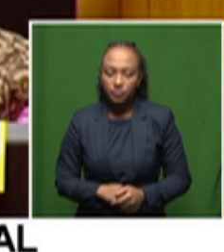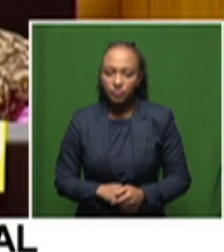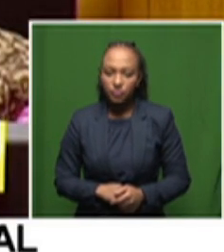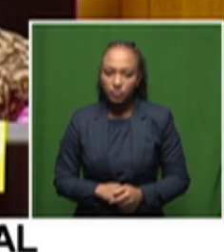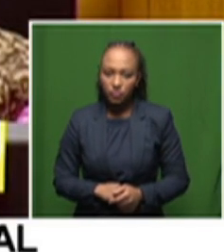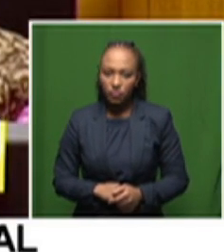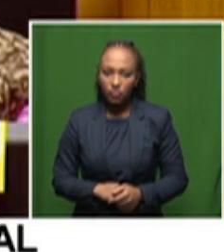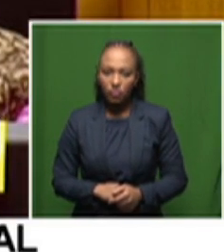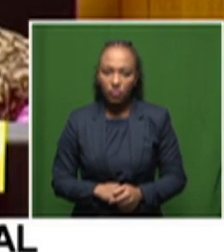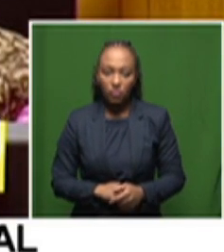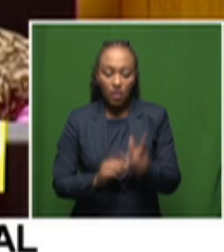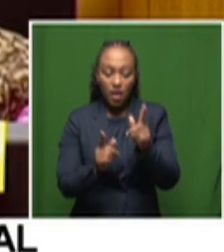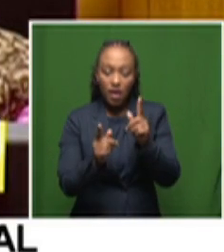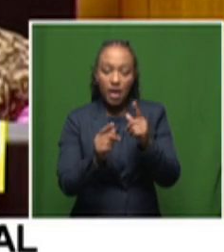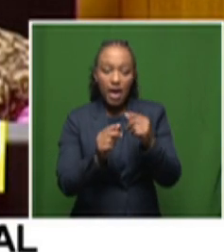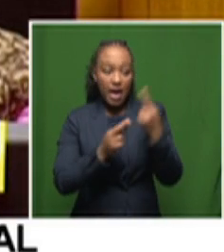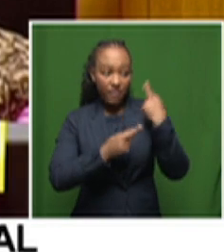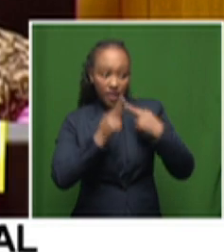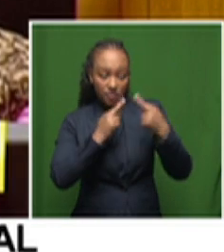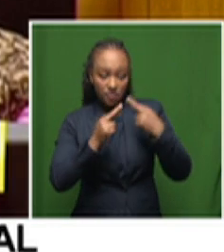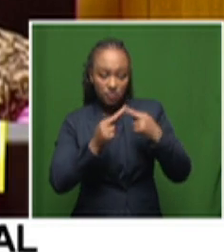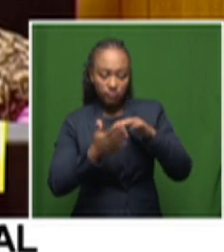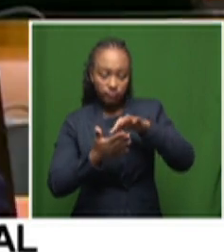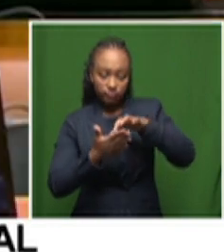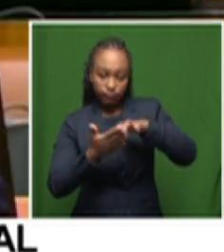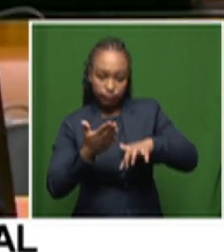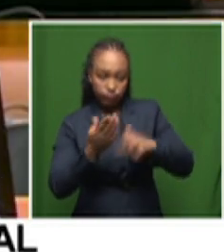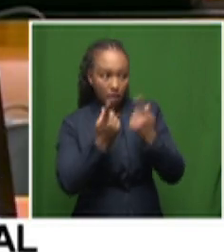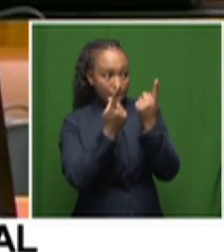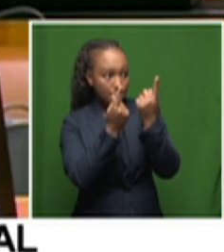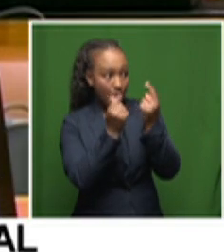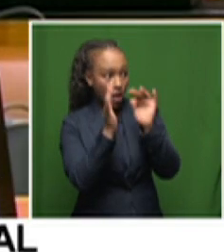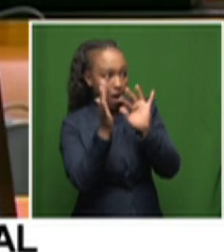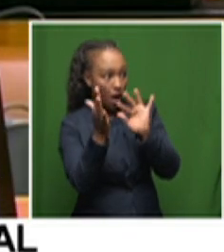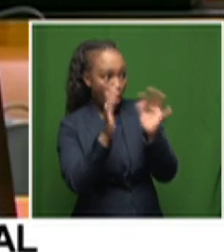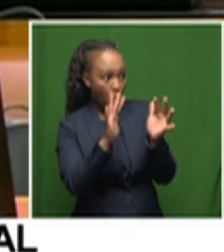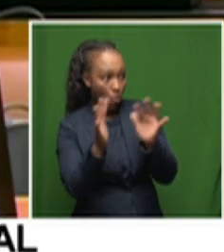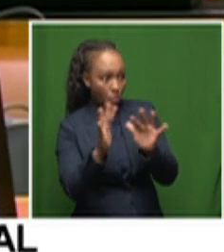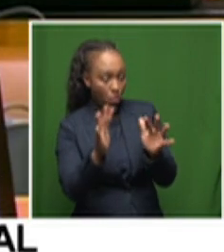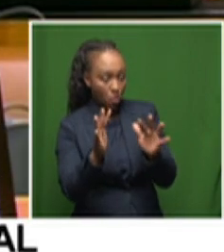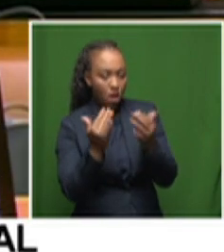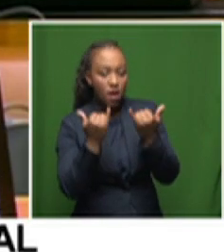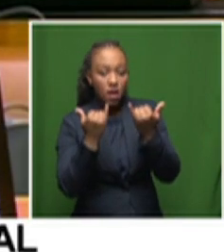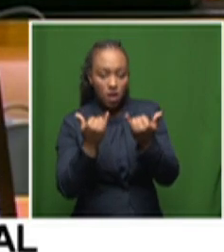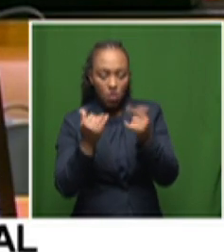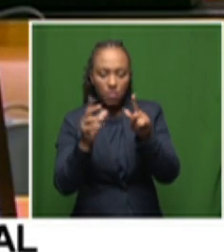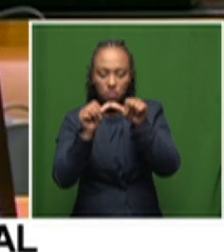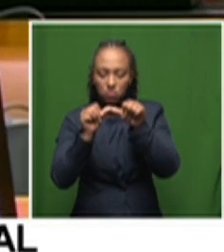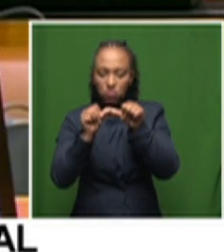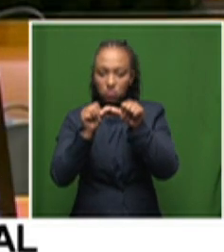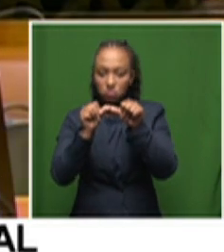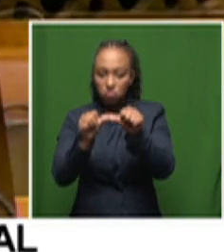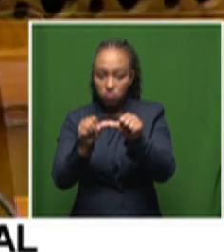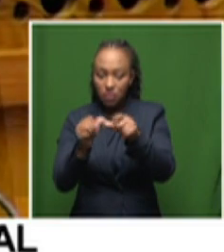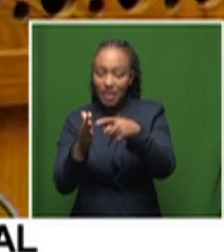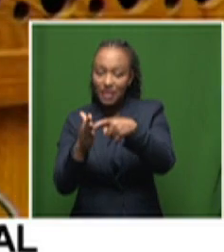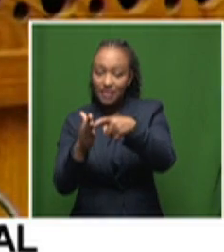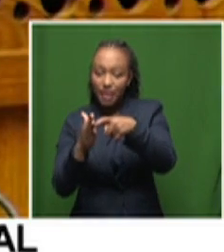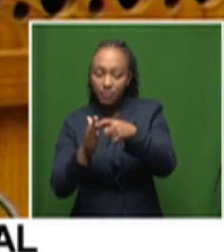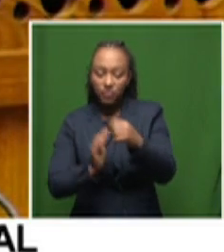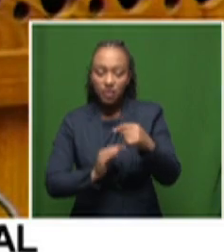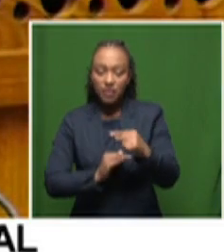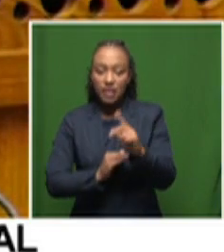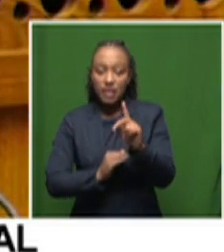Our revised fiscal framework puts us on a course to stabilize the debt to GDP